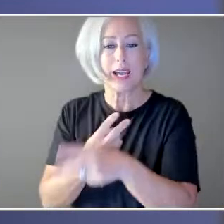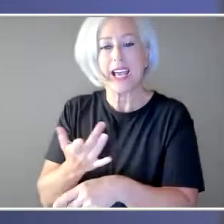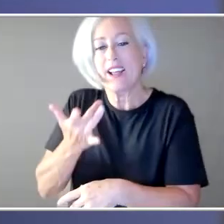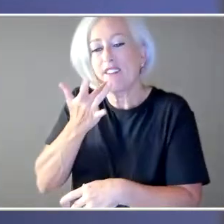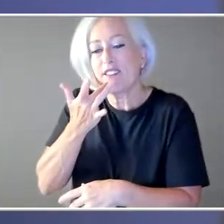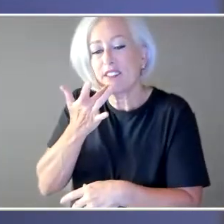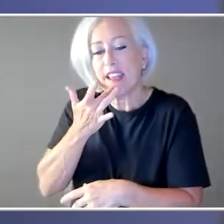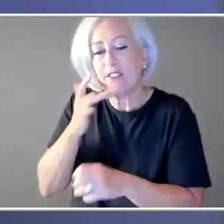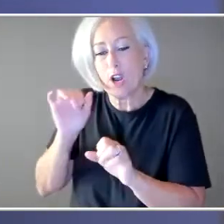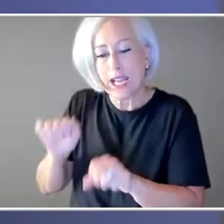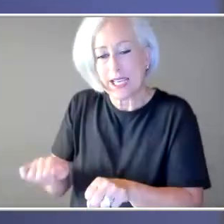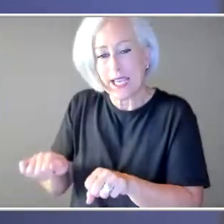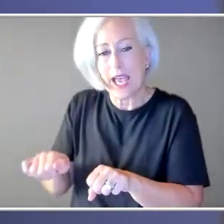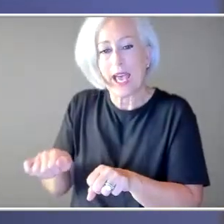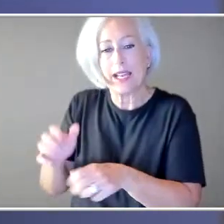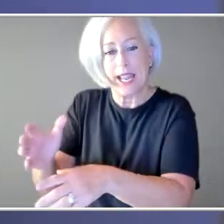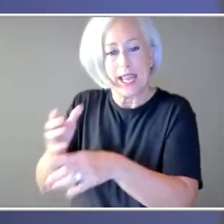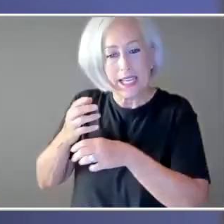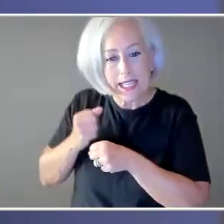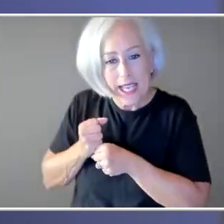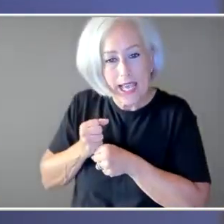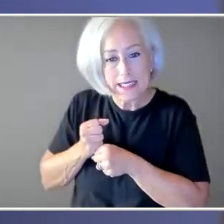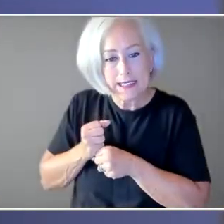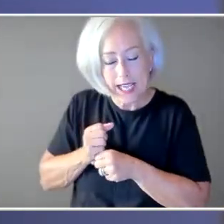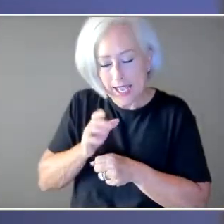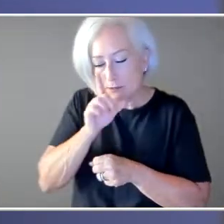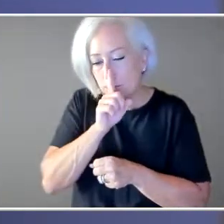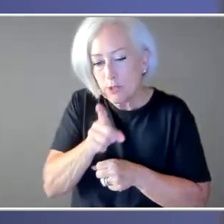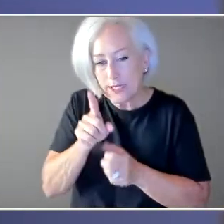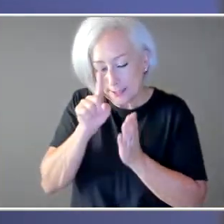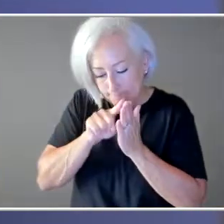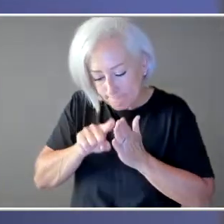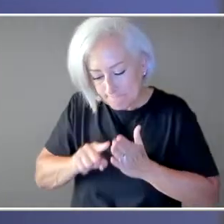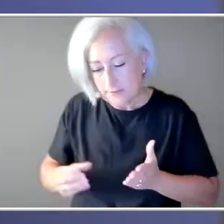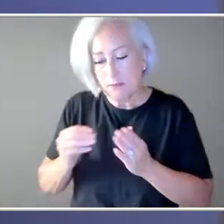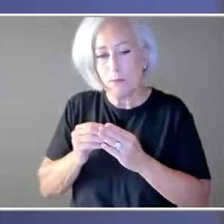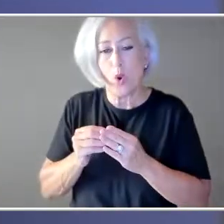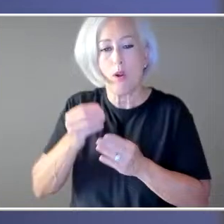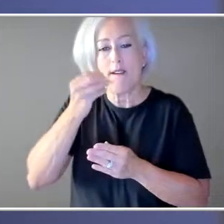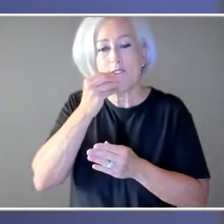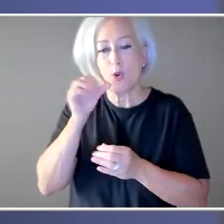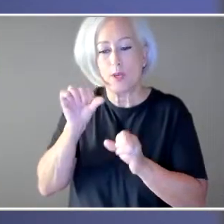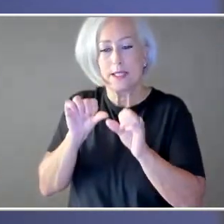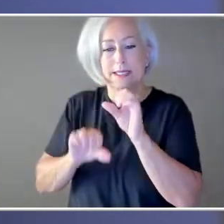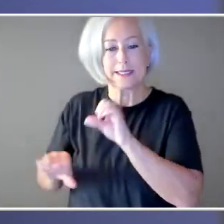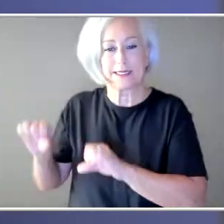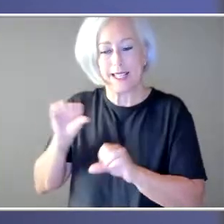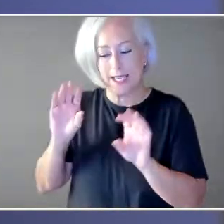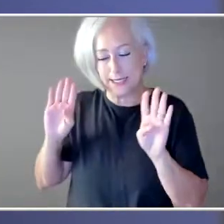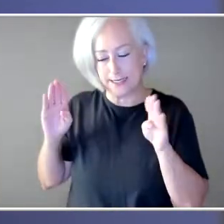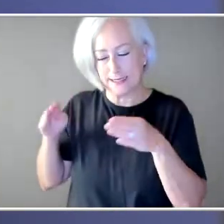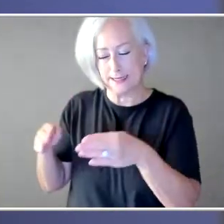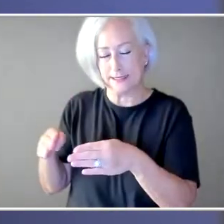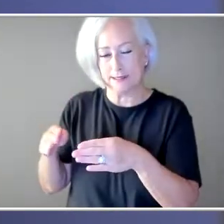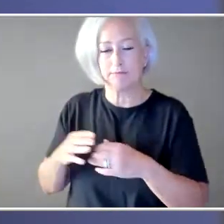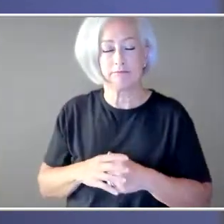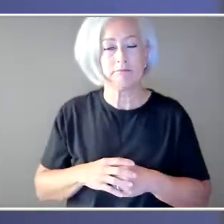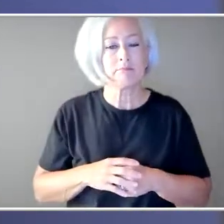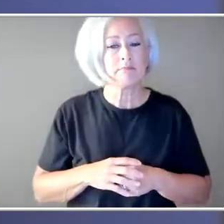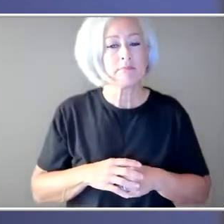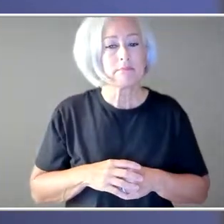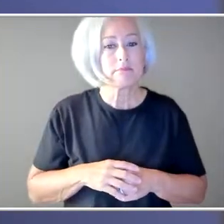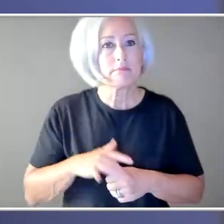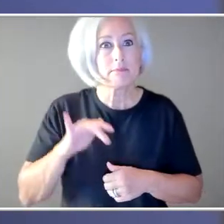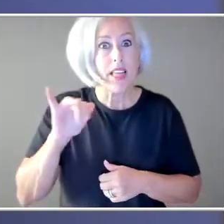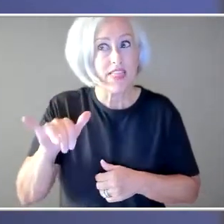and to explore more into the food science side of things. And that was very